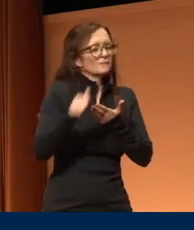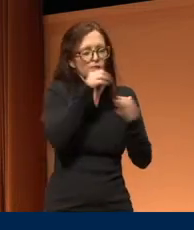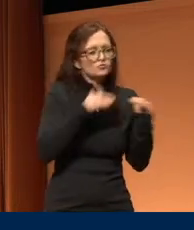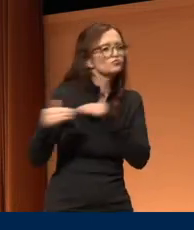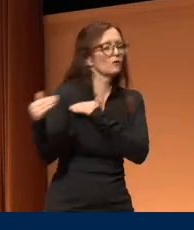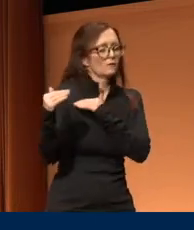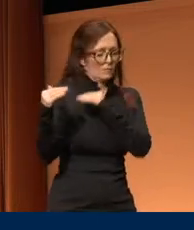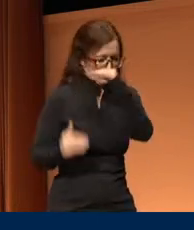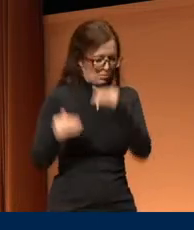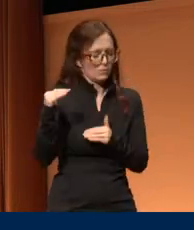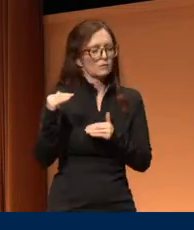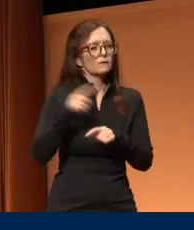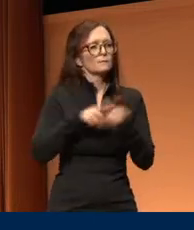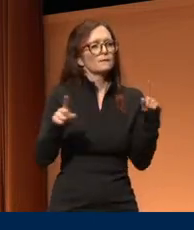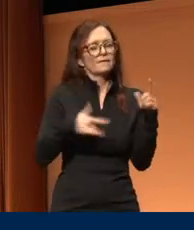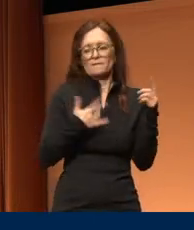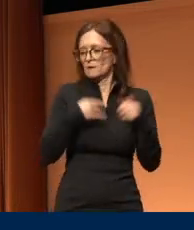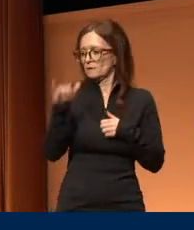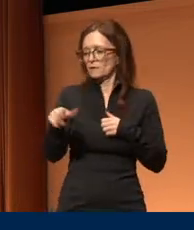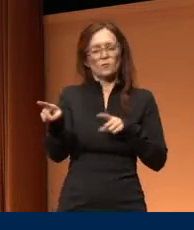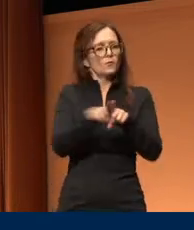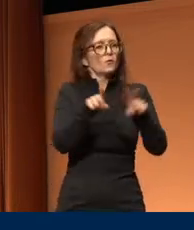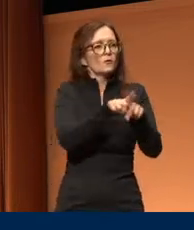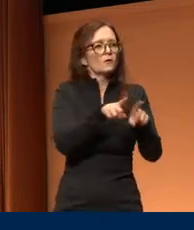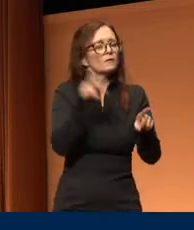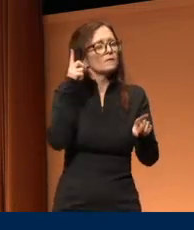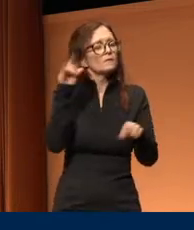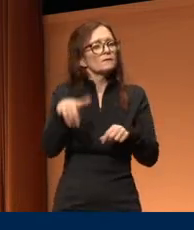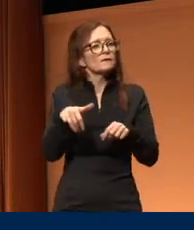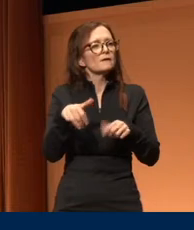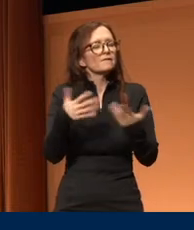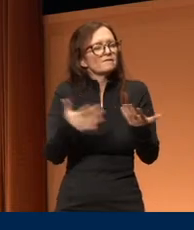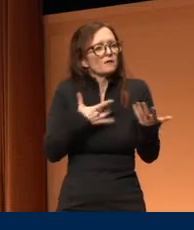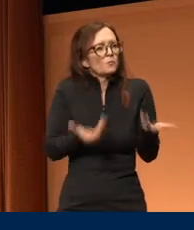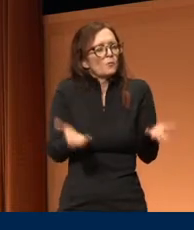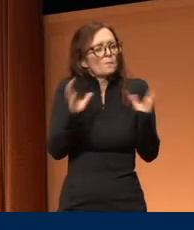But it was clear that they also came to find acceptance and companionship.